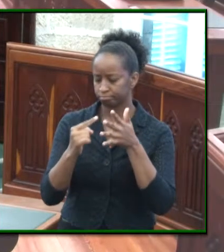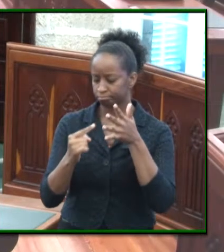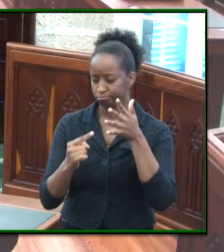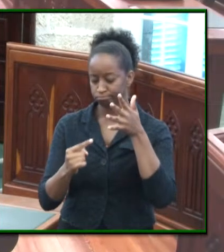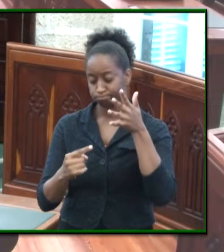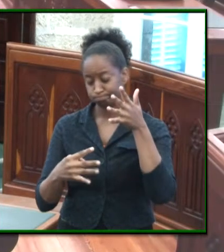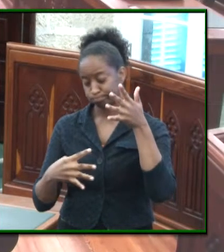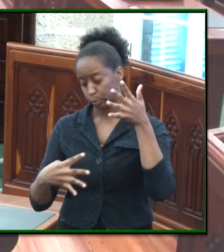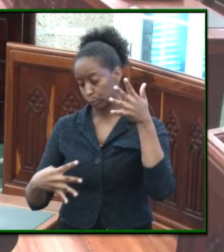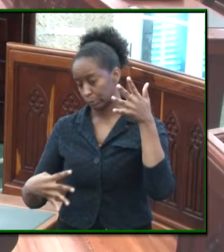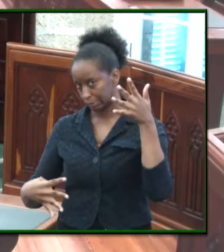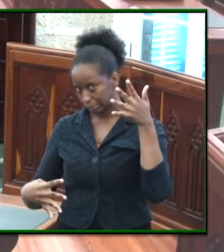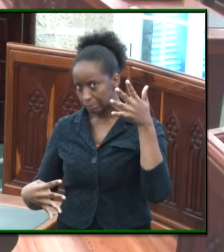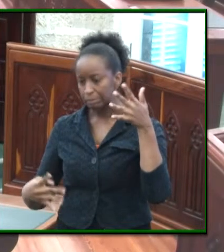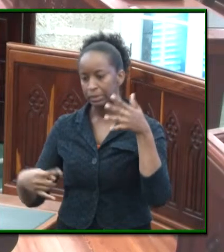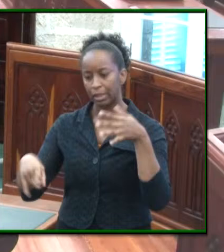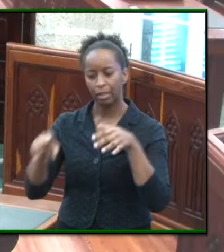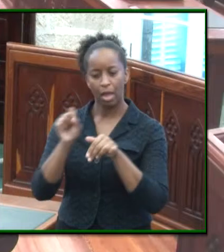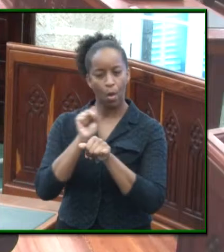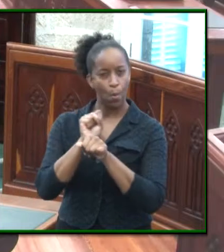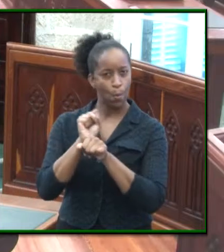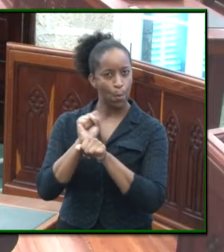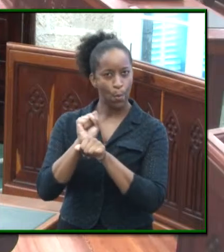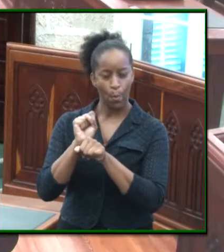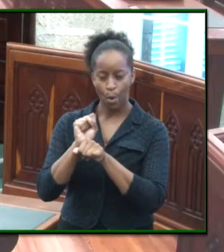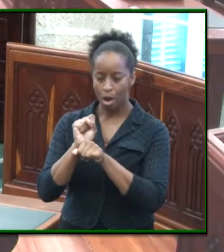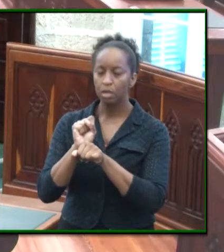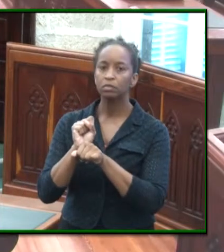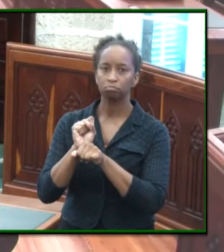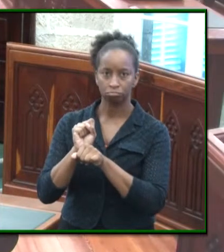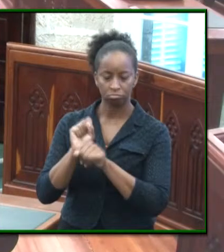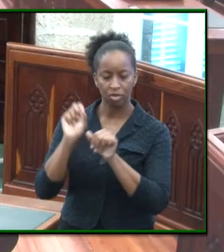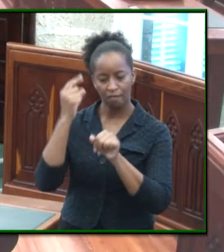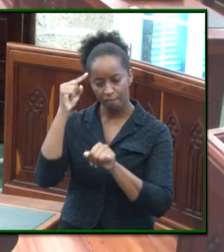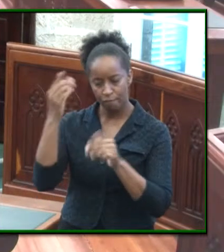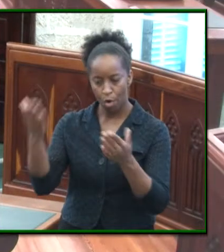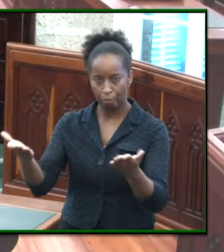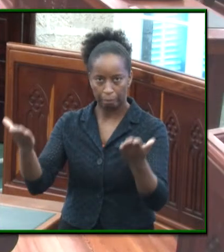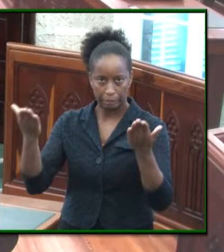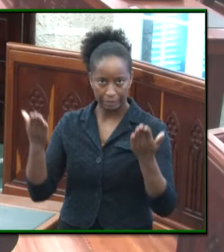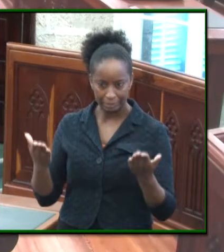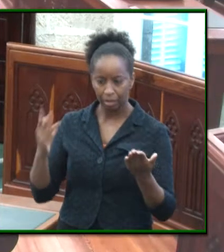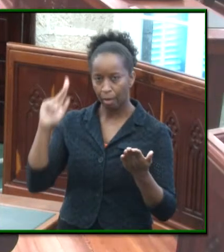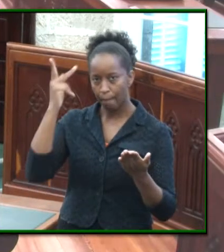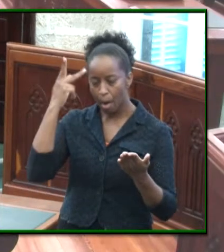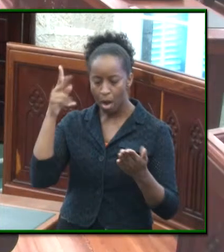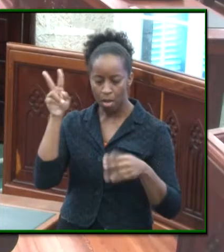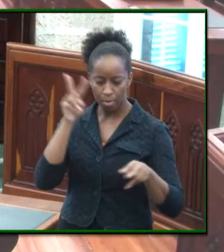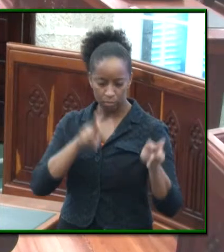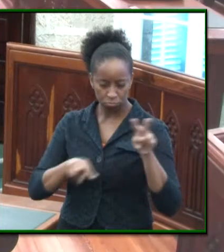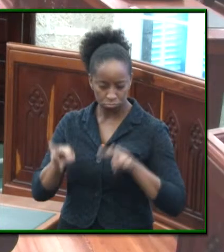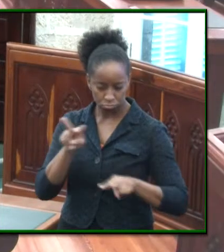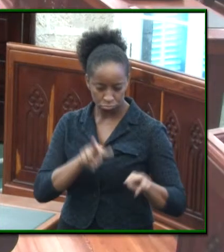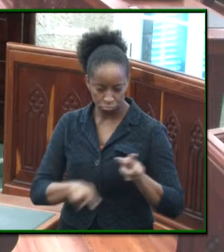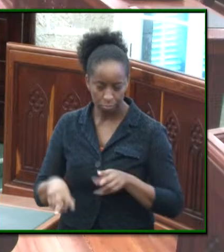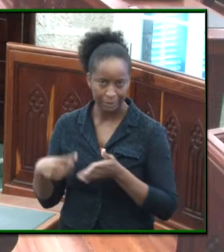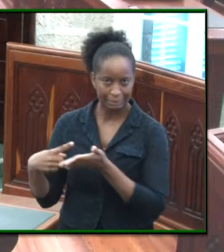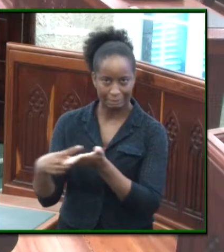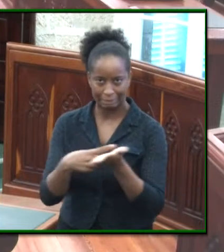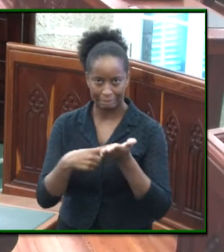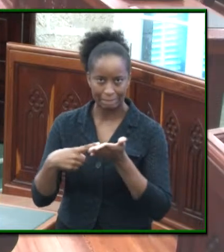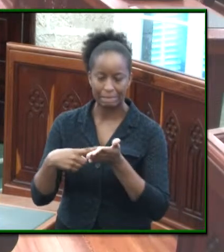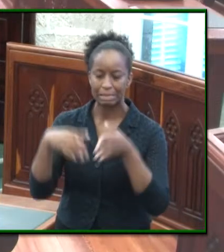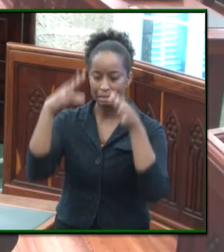you to them. We have had considerable consultations where we did the Protection of